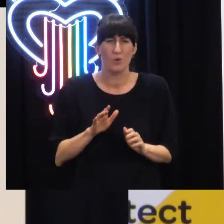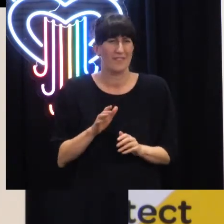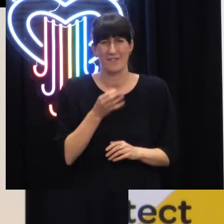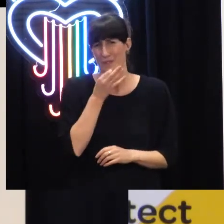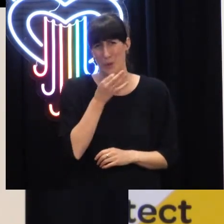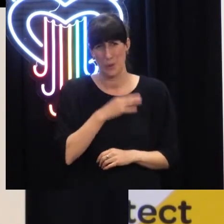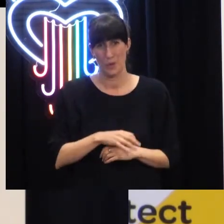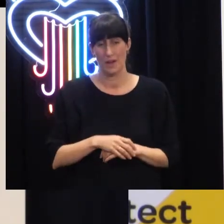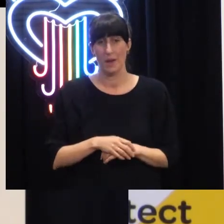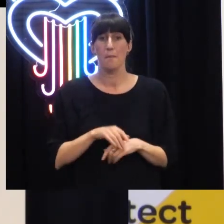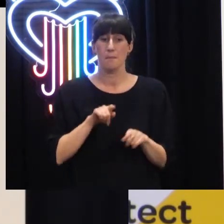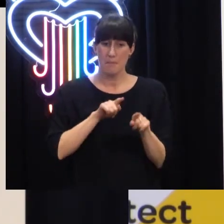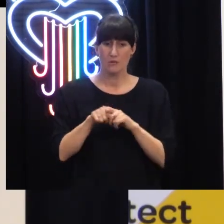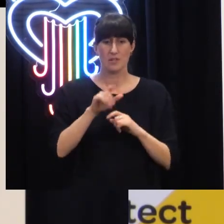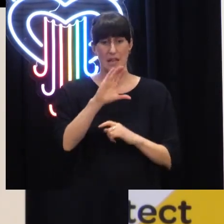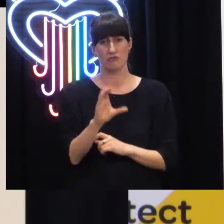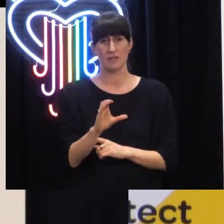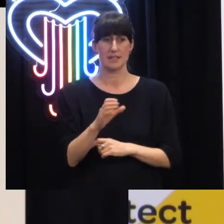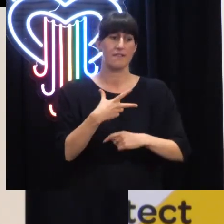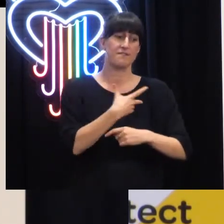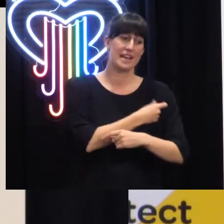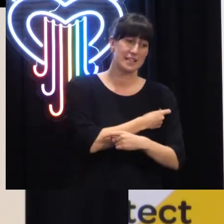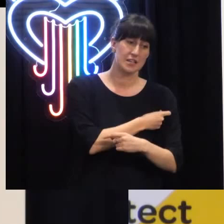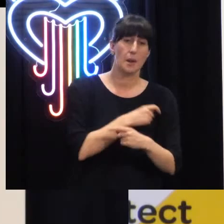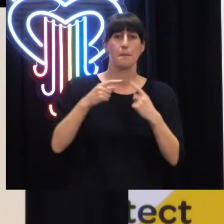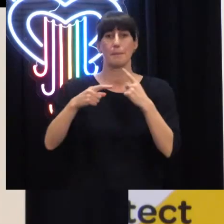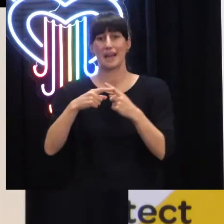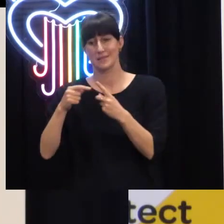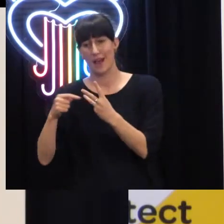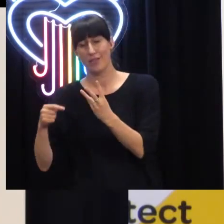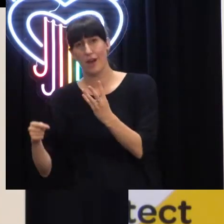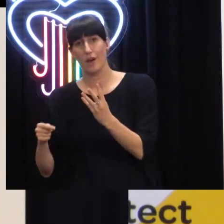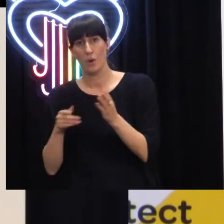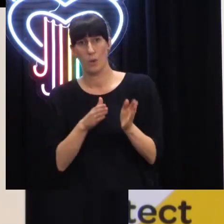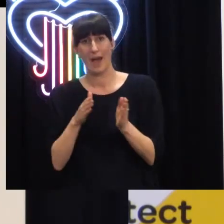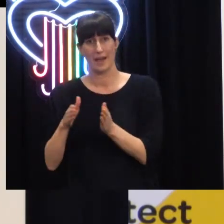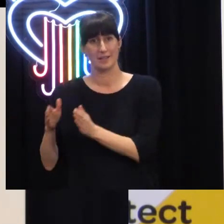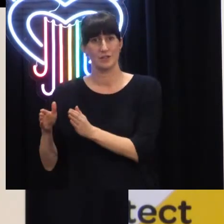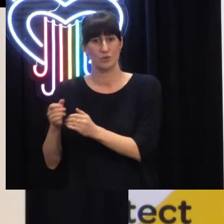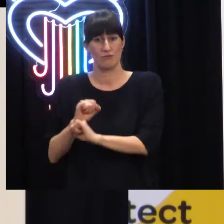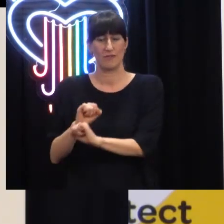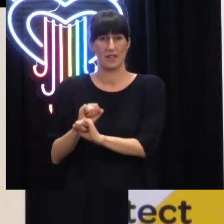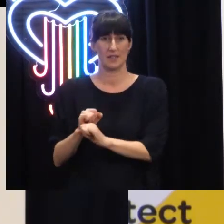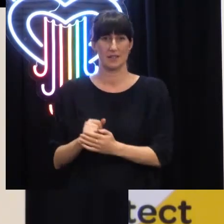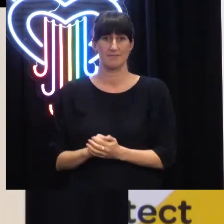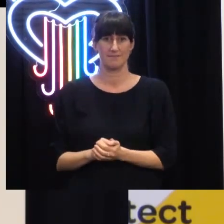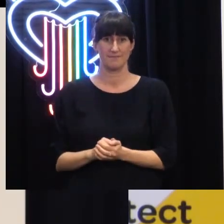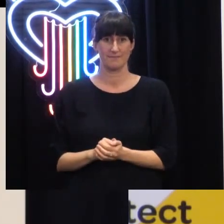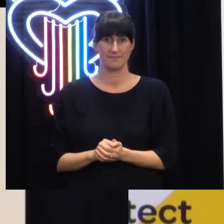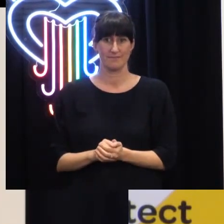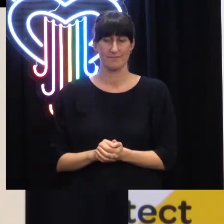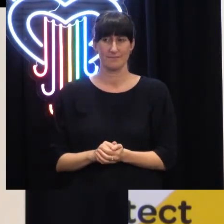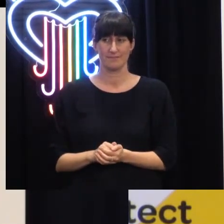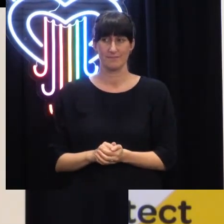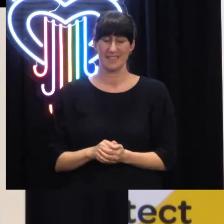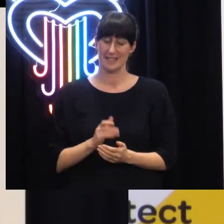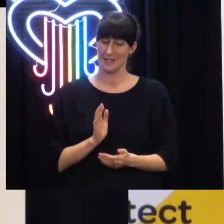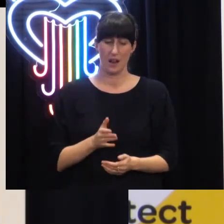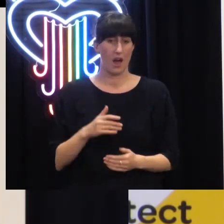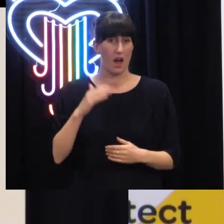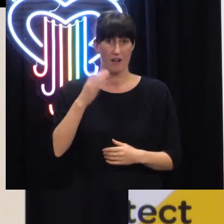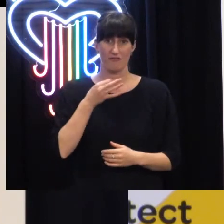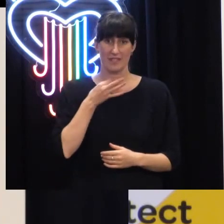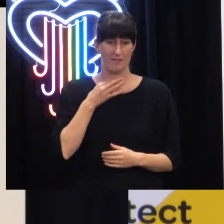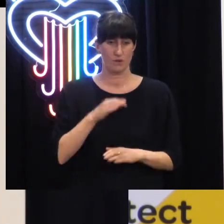other measures, because even with very high rates of vaccination, you still have risk for people like children. And just also,